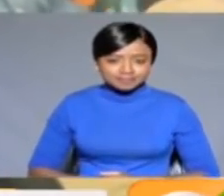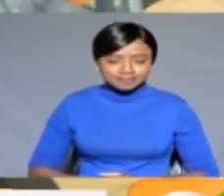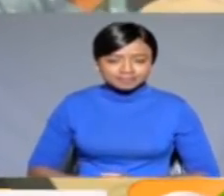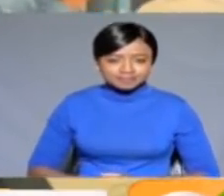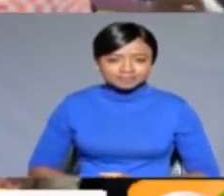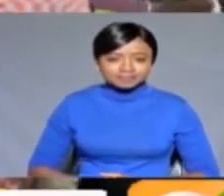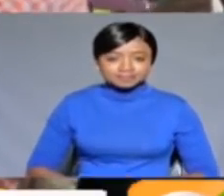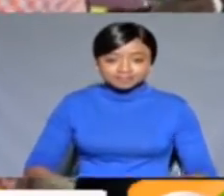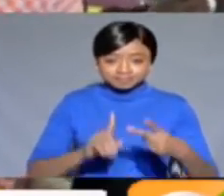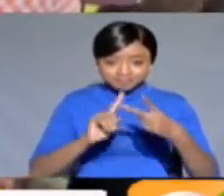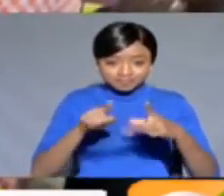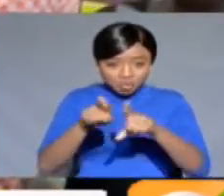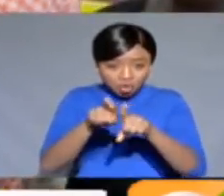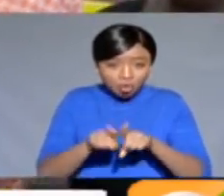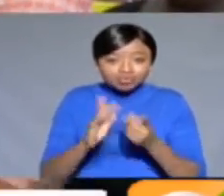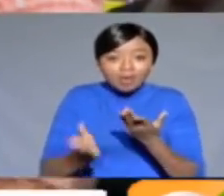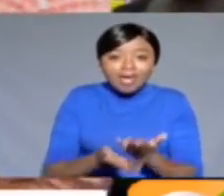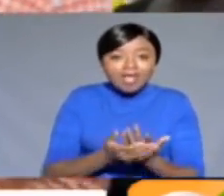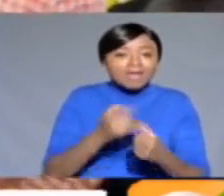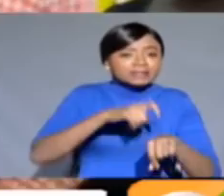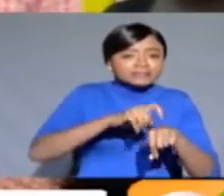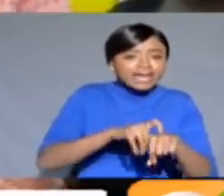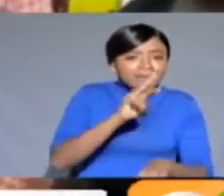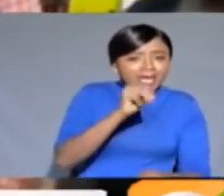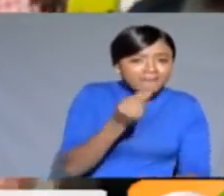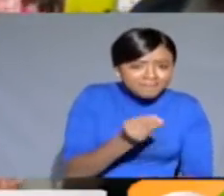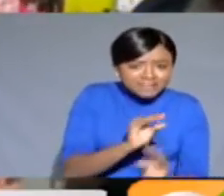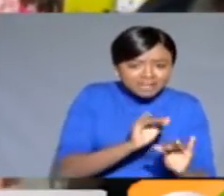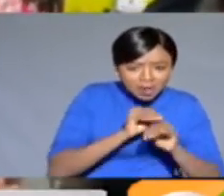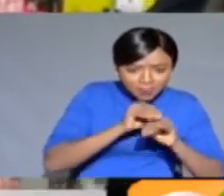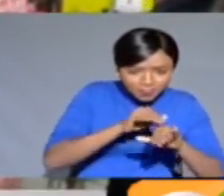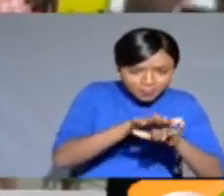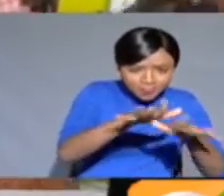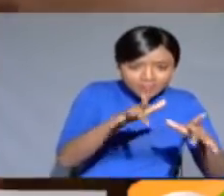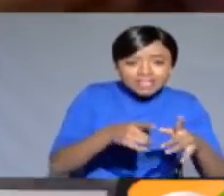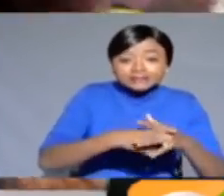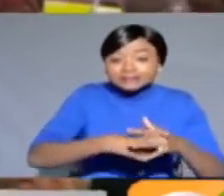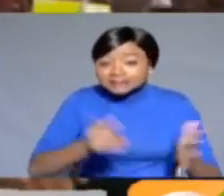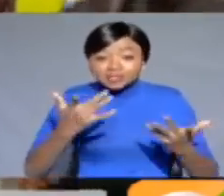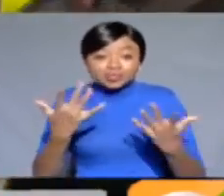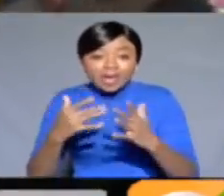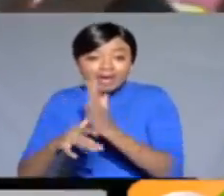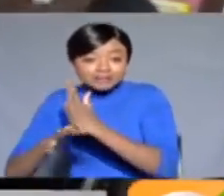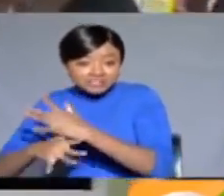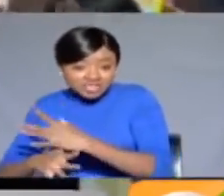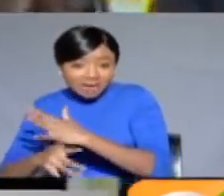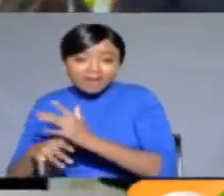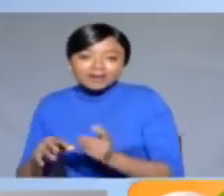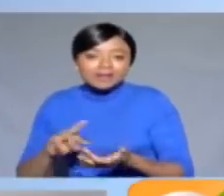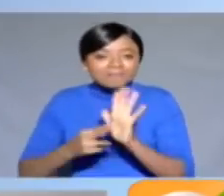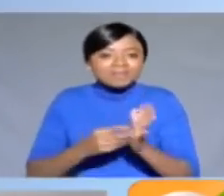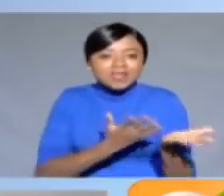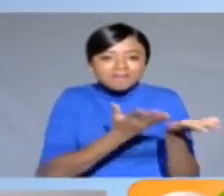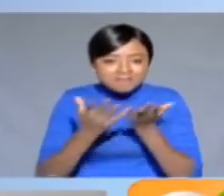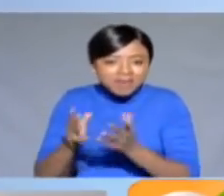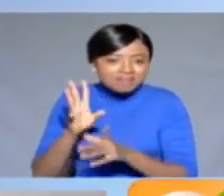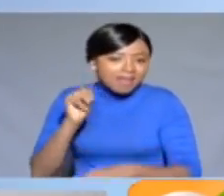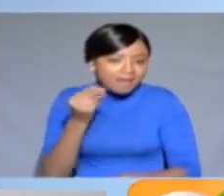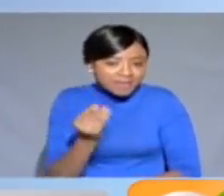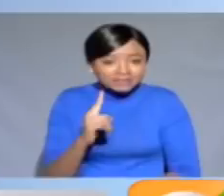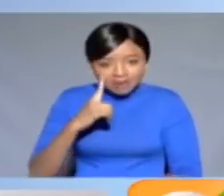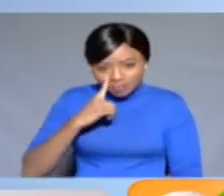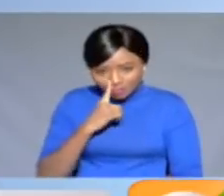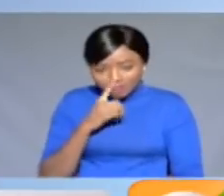Collymore also ensured the transfer of M-Pesa servers previously domiciled in Germany in a campaign dubbed Bring M-Pesa Home. This was not his